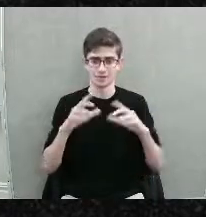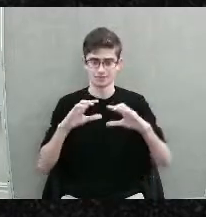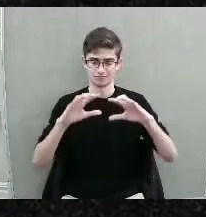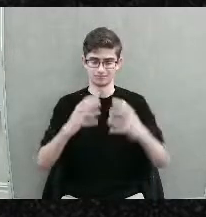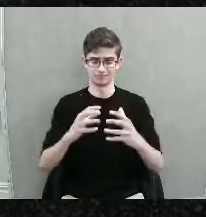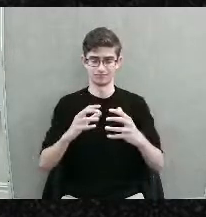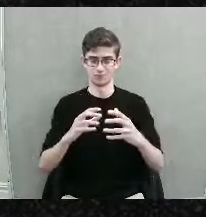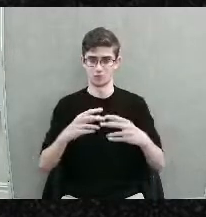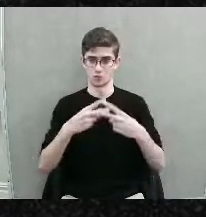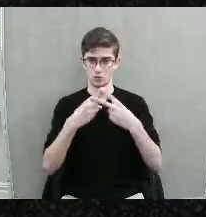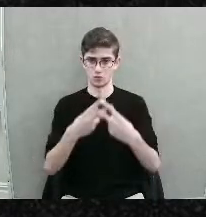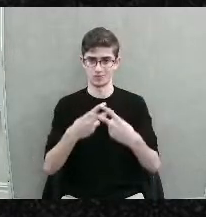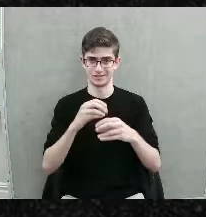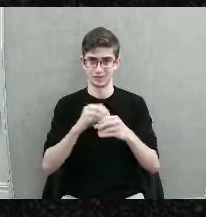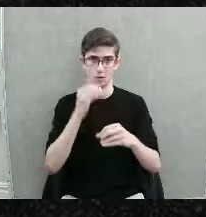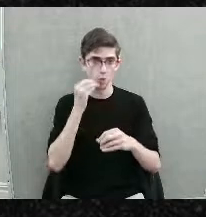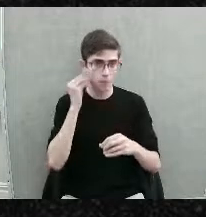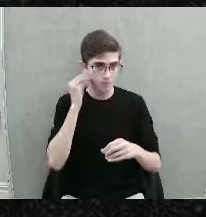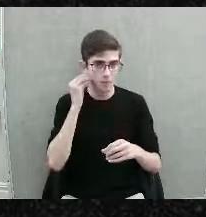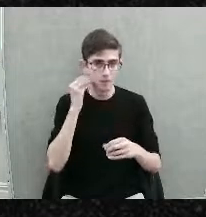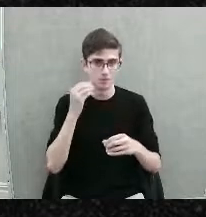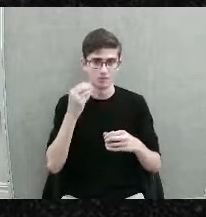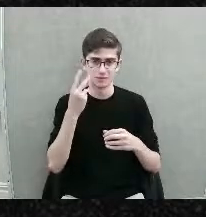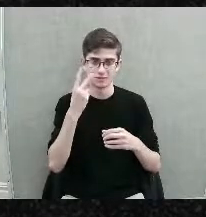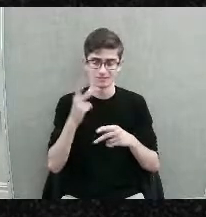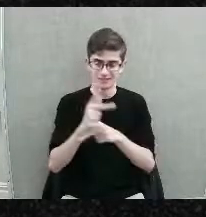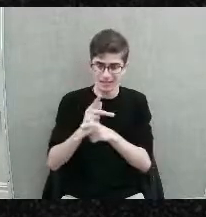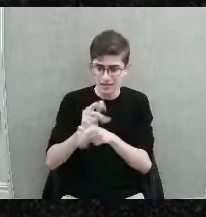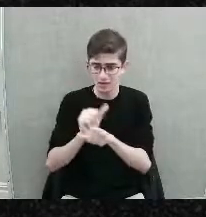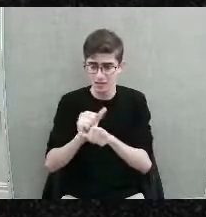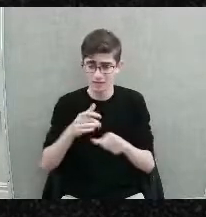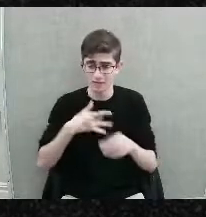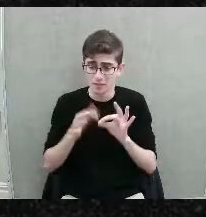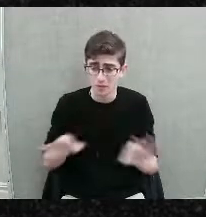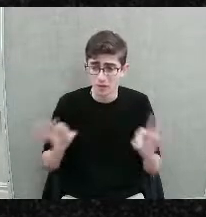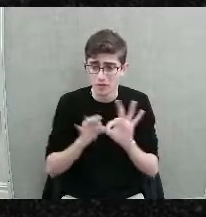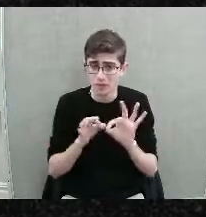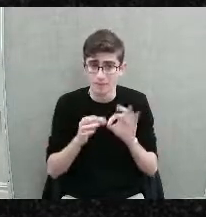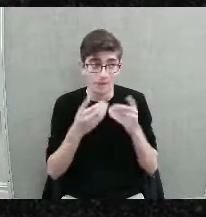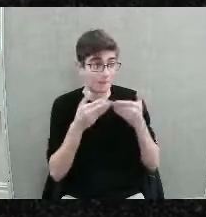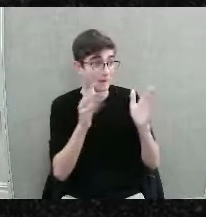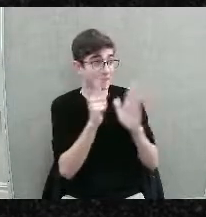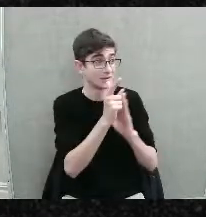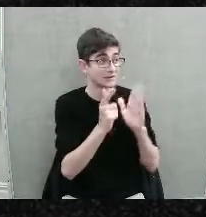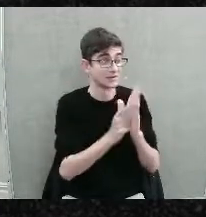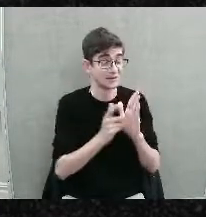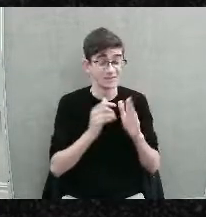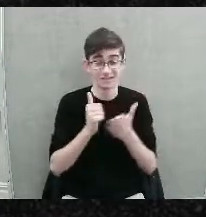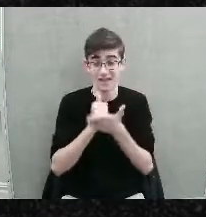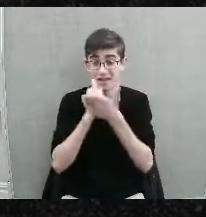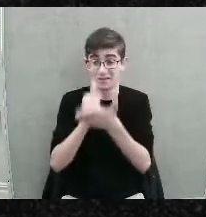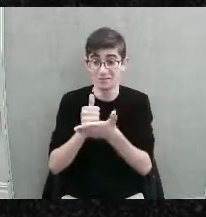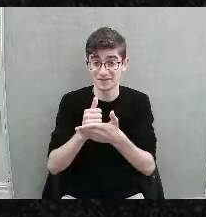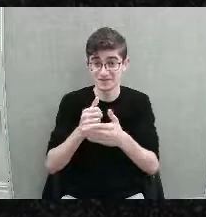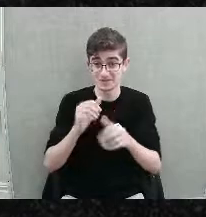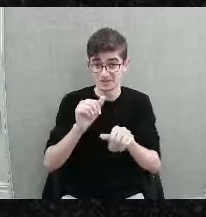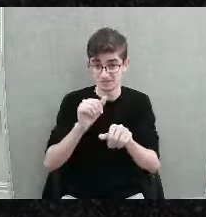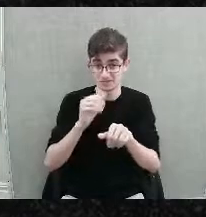labor became visible as never before, there were very few public provisions for domestic work or